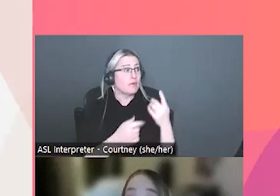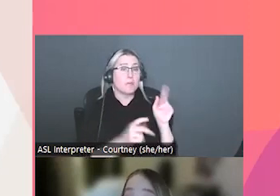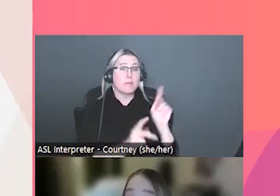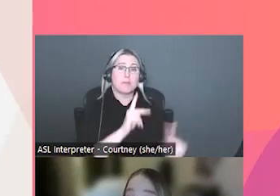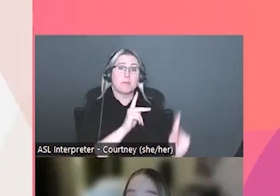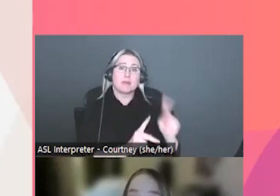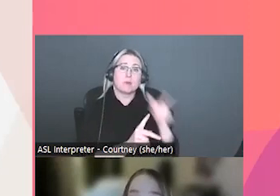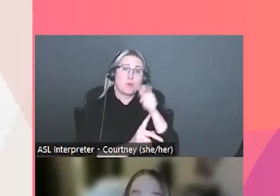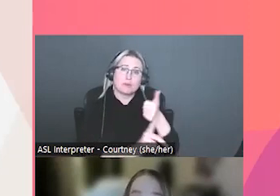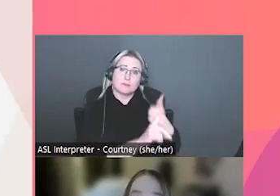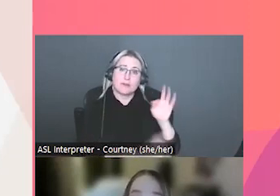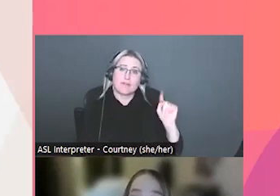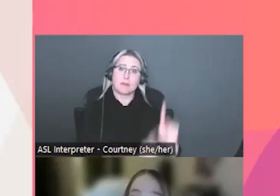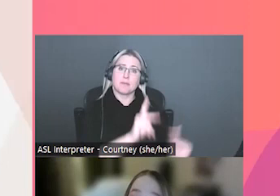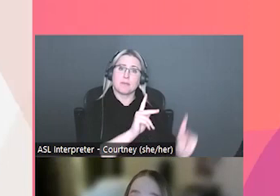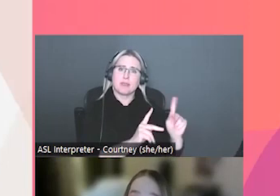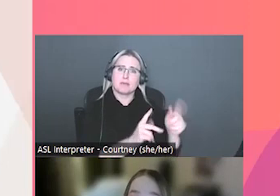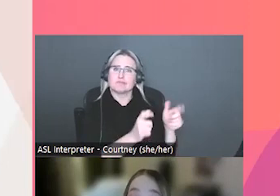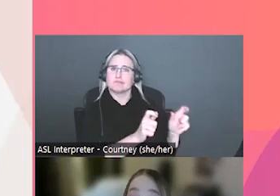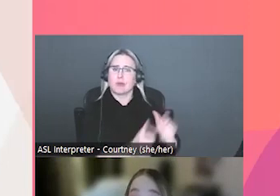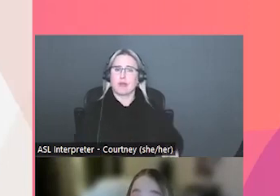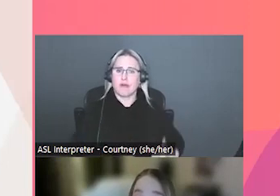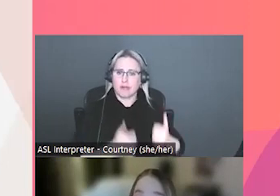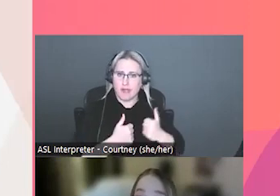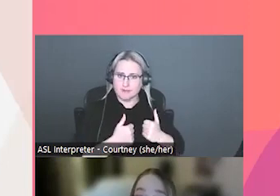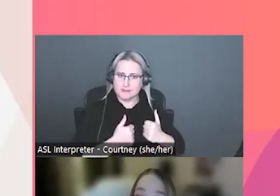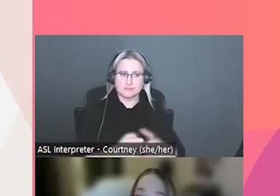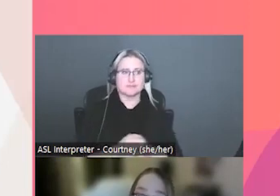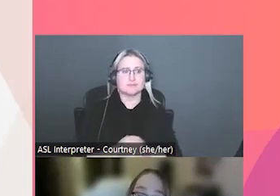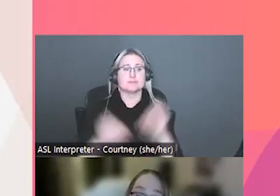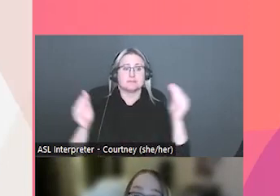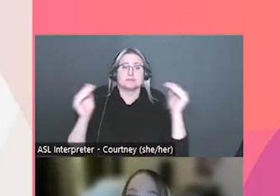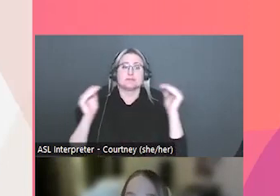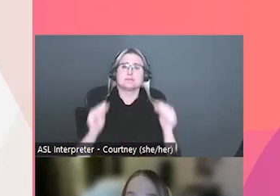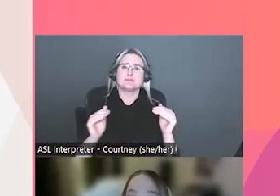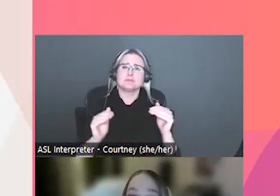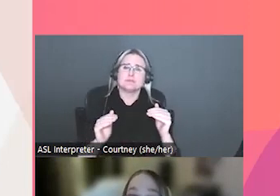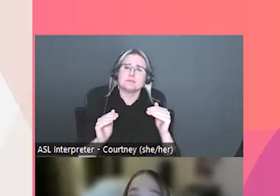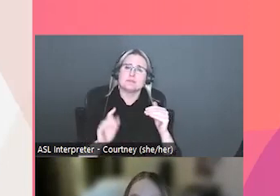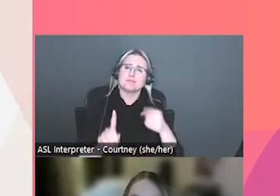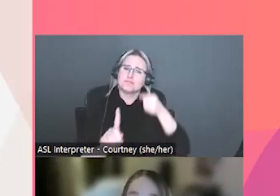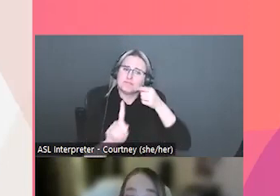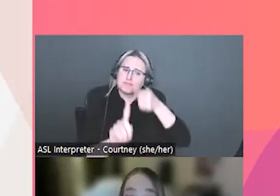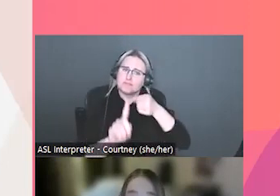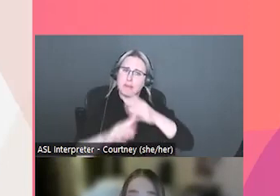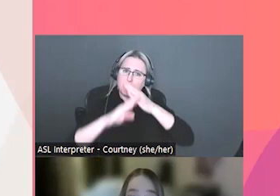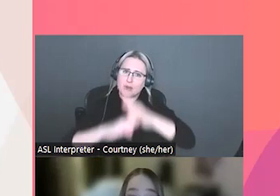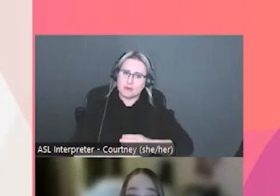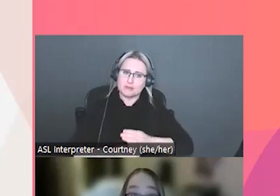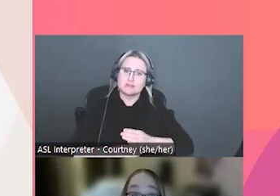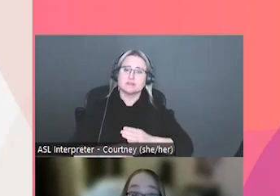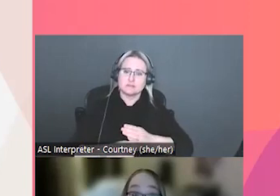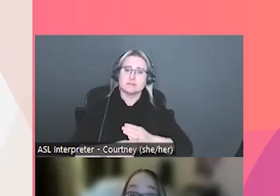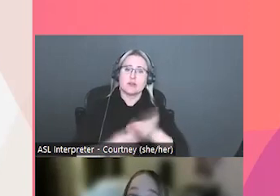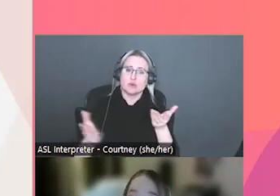of fat people. We're going to identify some key barriers to accessing gender-based violence services that are faced by fat